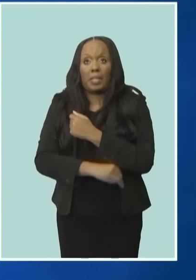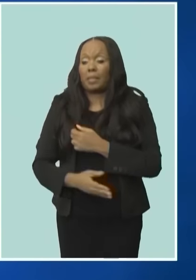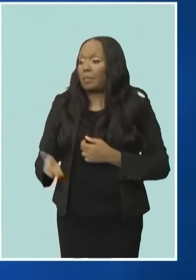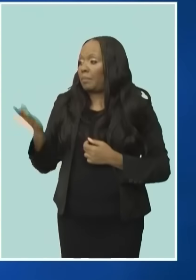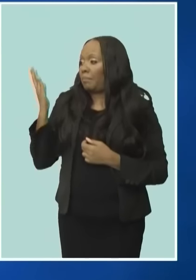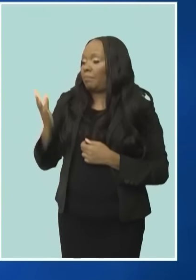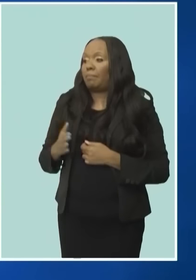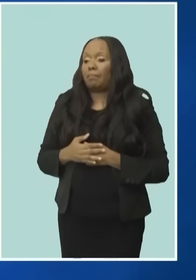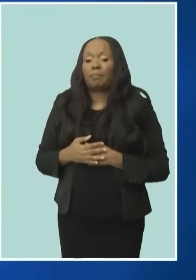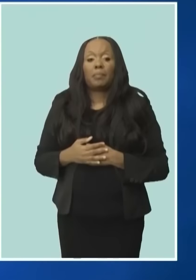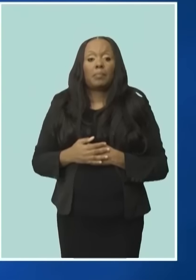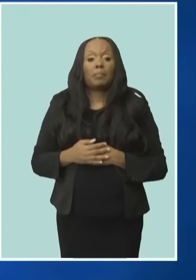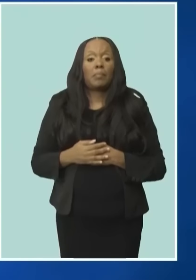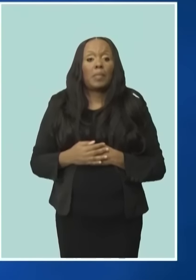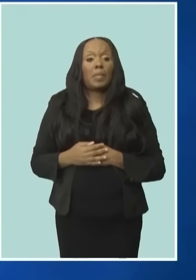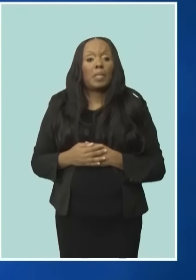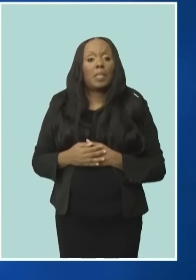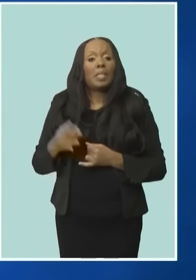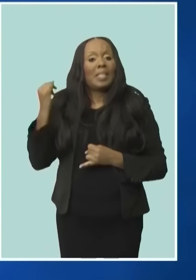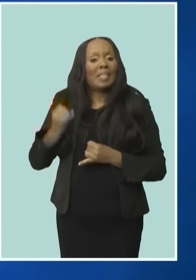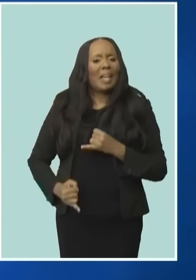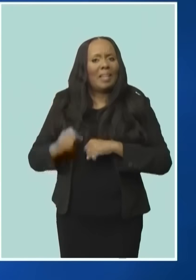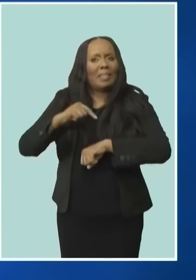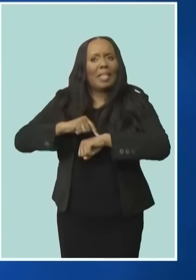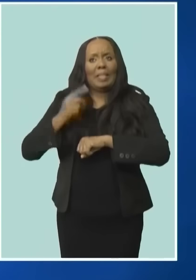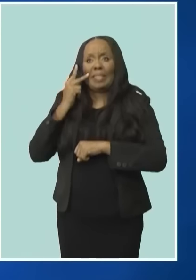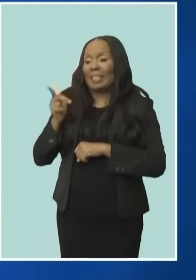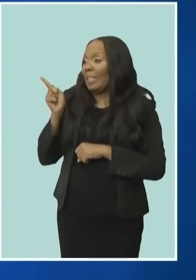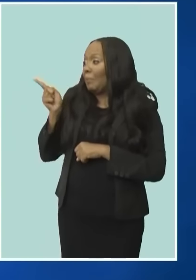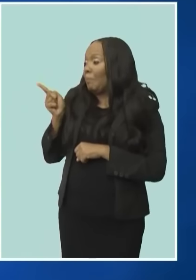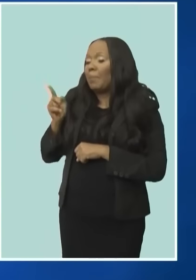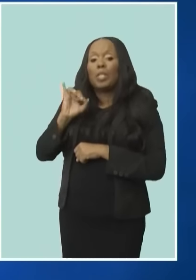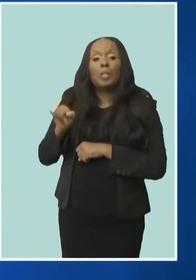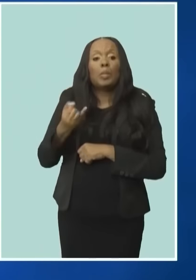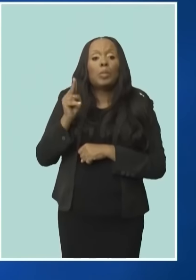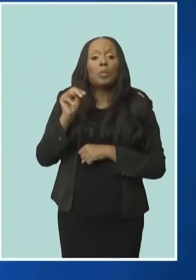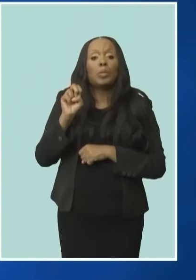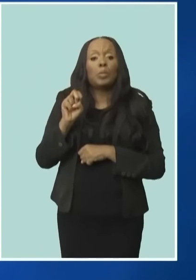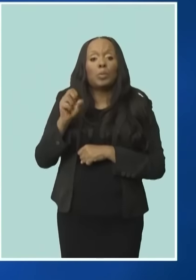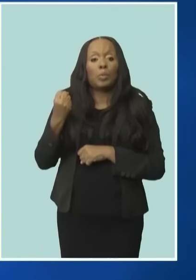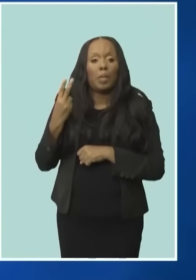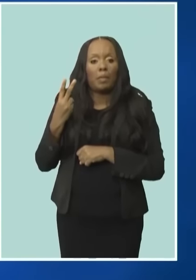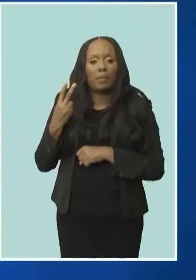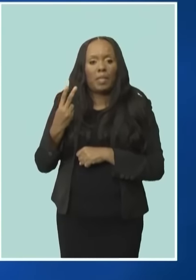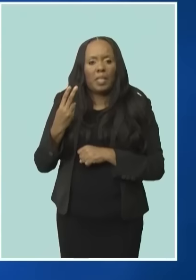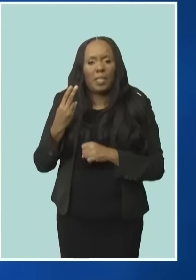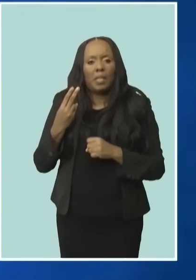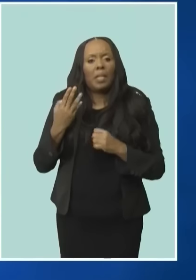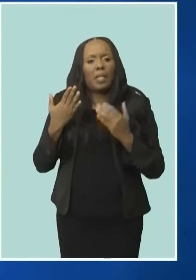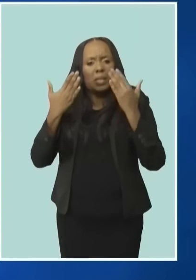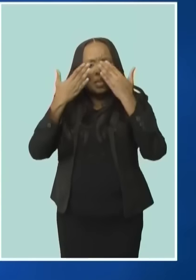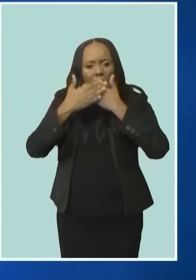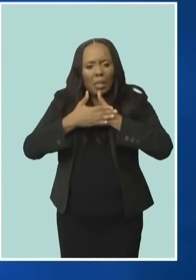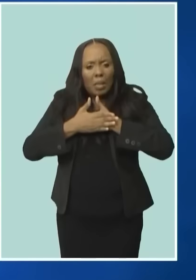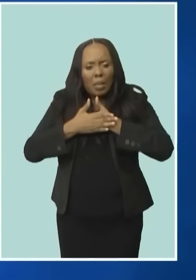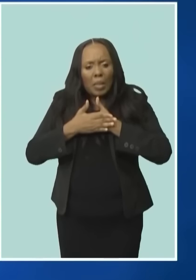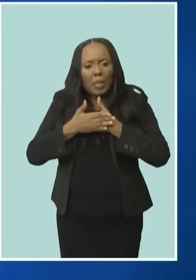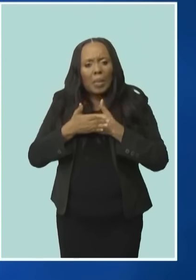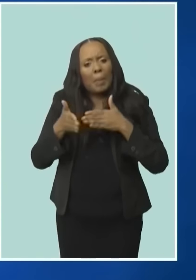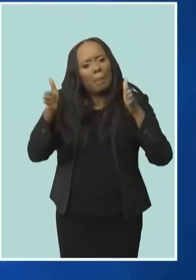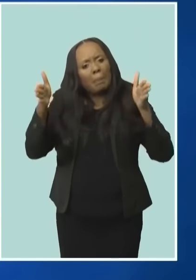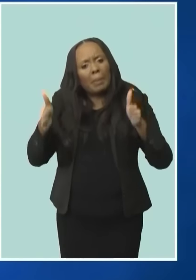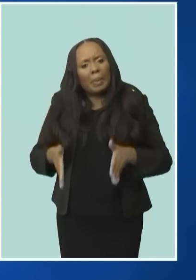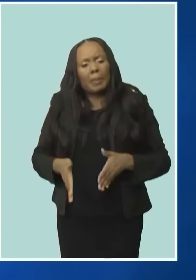June 12th. Maloney is about 5 feet 8 inches in height, dark complexion and medium build. He is said to have a